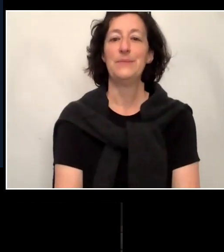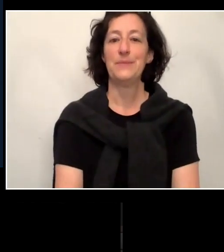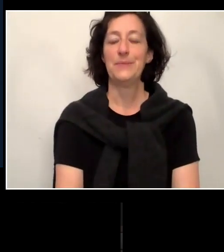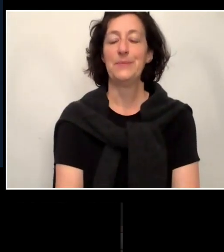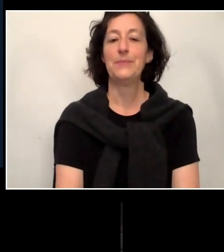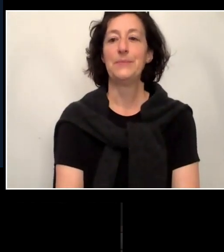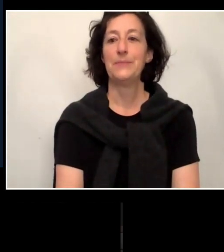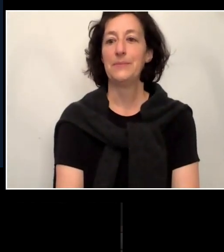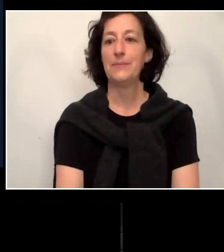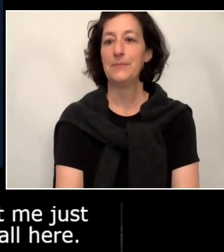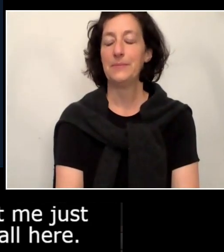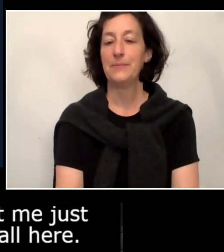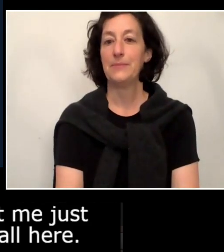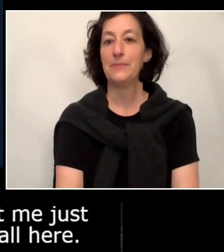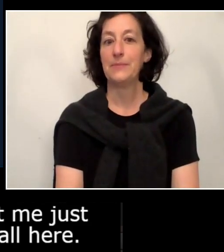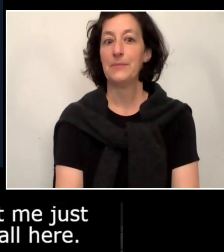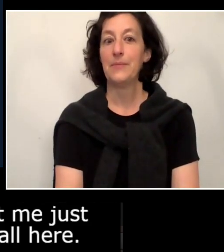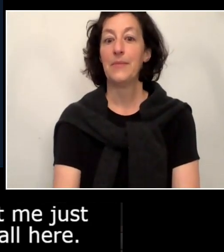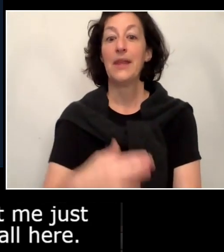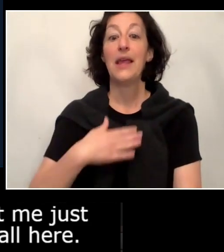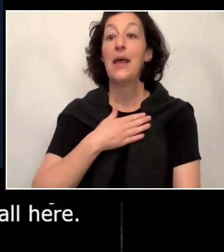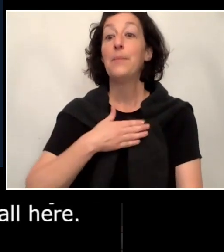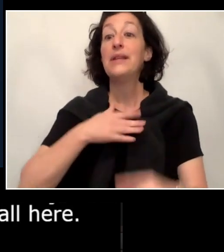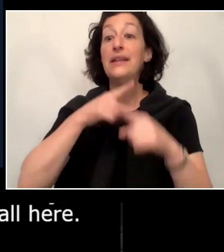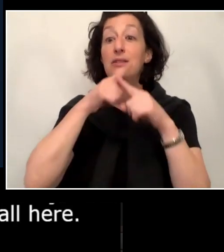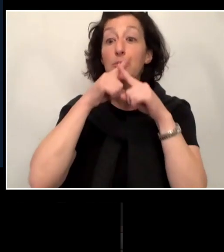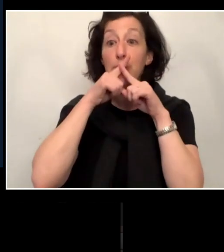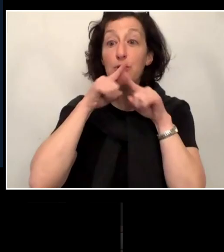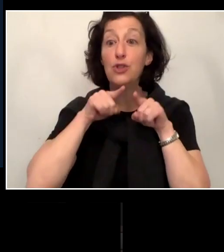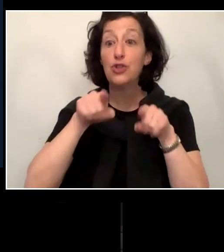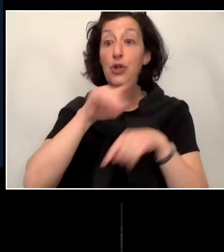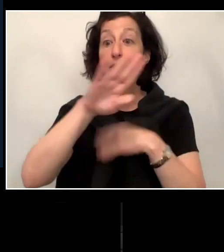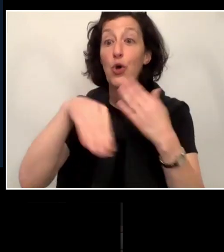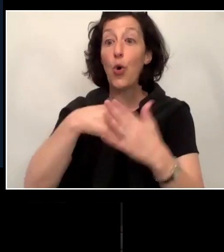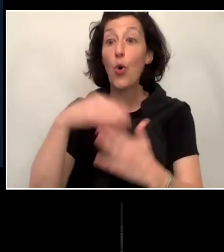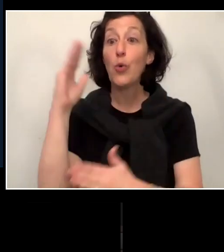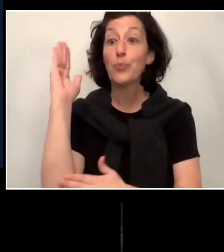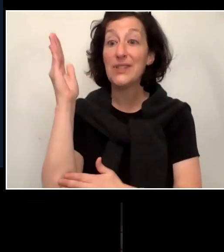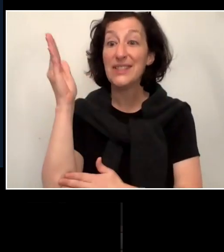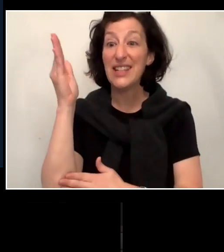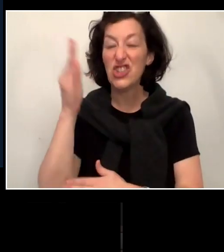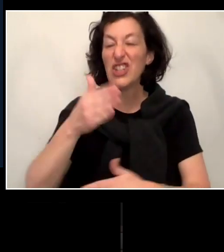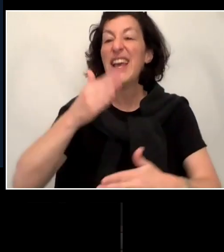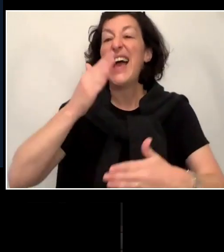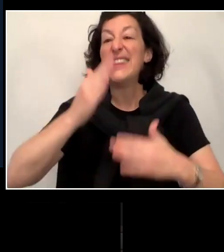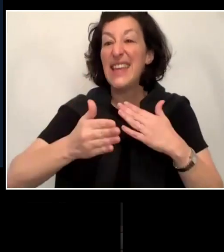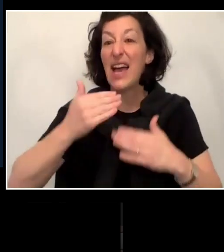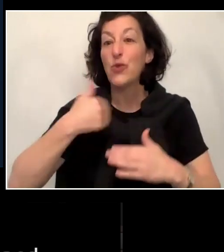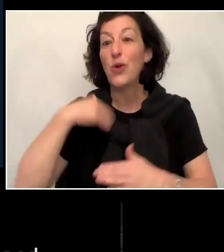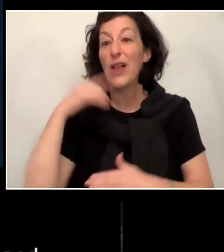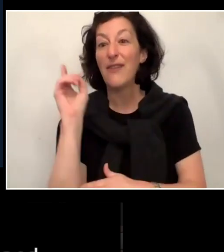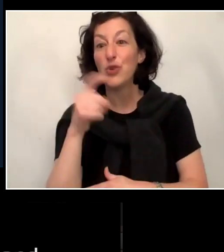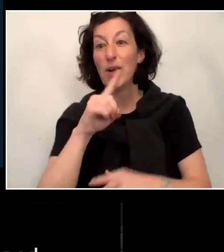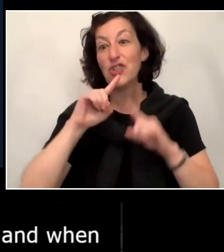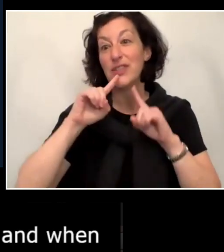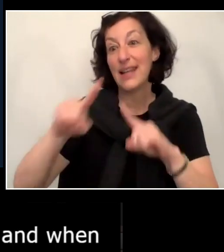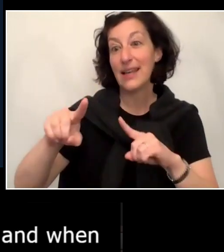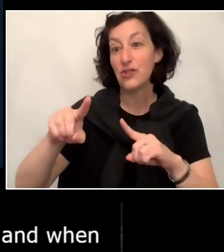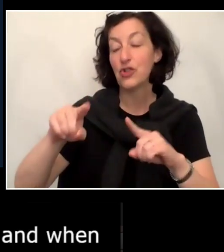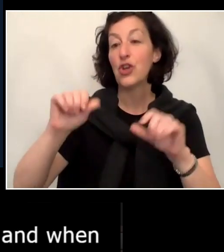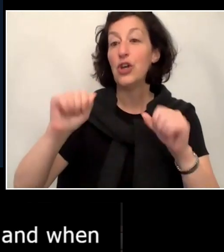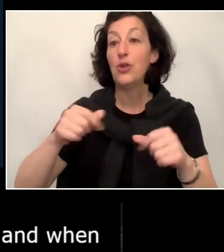Could people stay on mute during the entire time, and when we have the Q&A, then you can go off mute. Thanks so